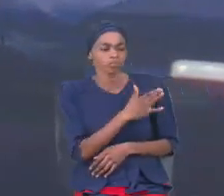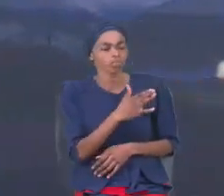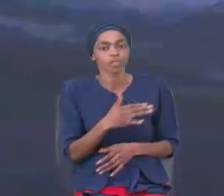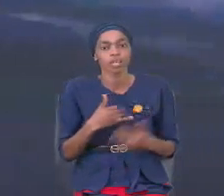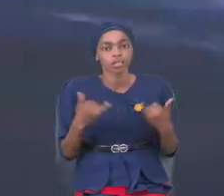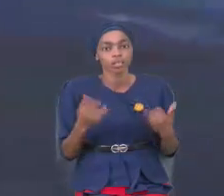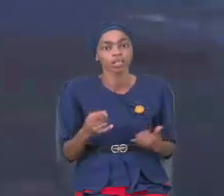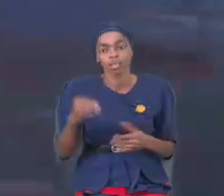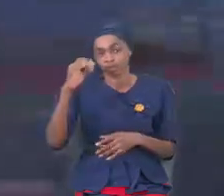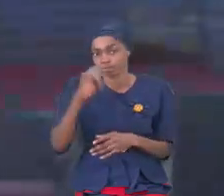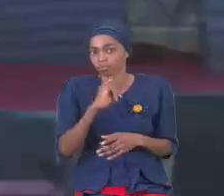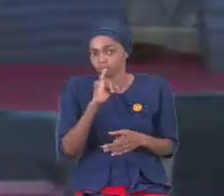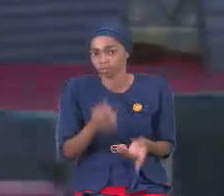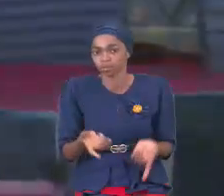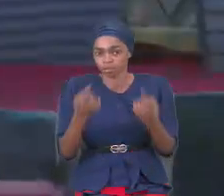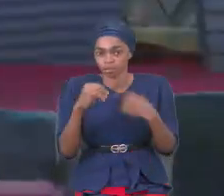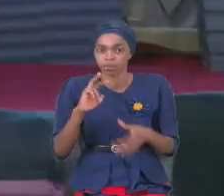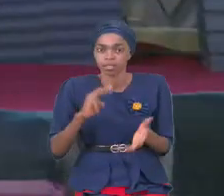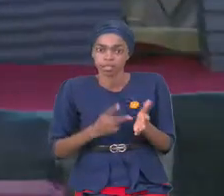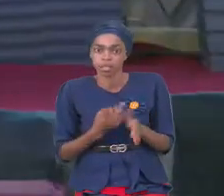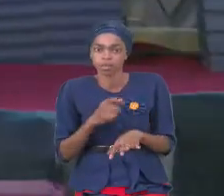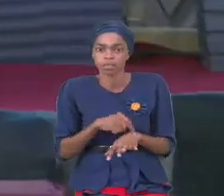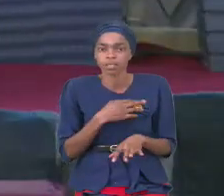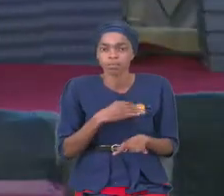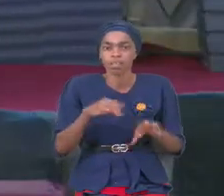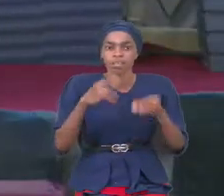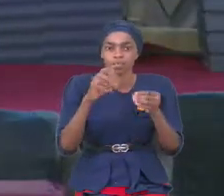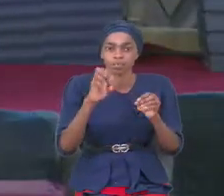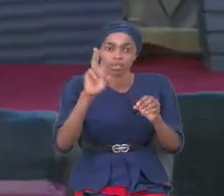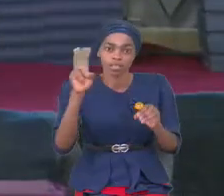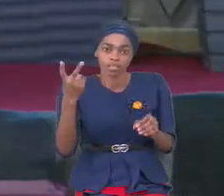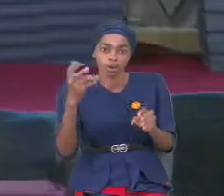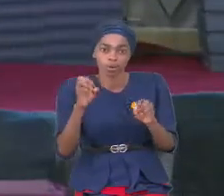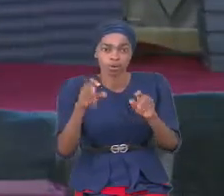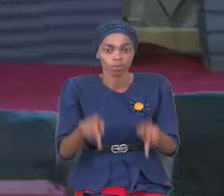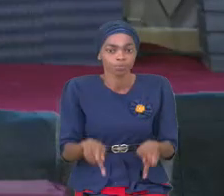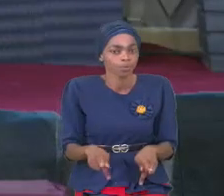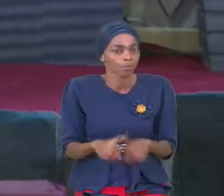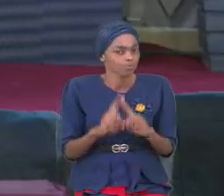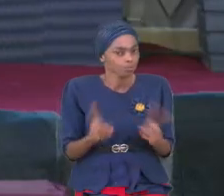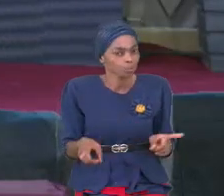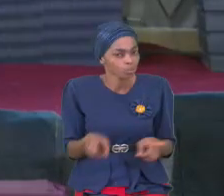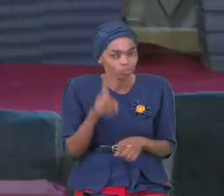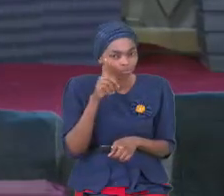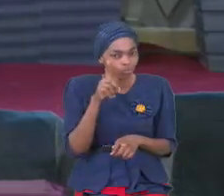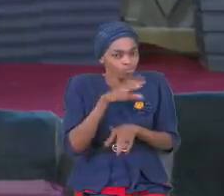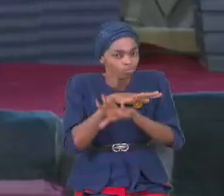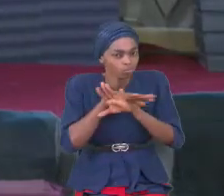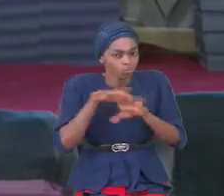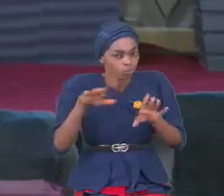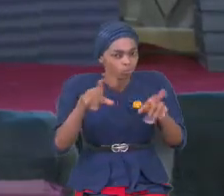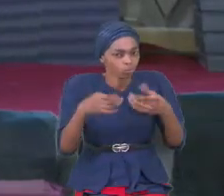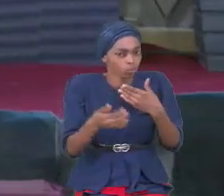second chance. But let him not turn again to folly. Look at verse